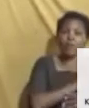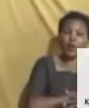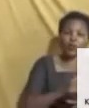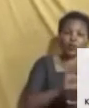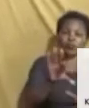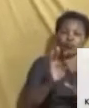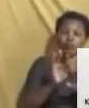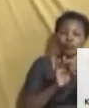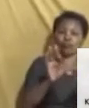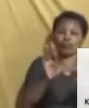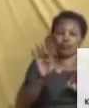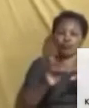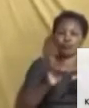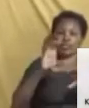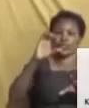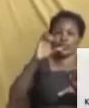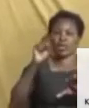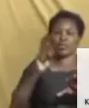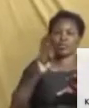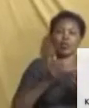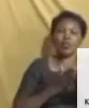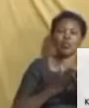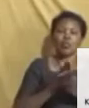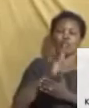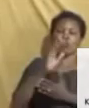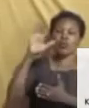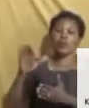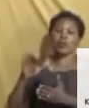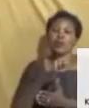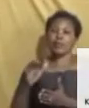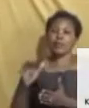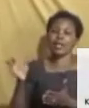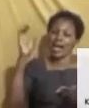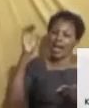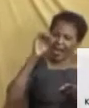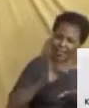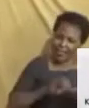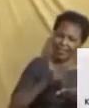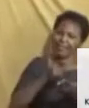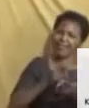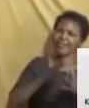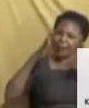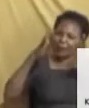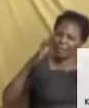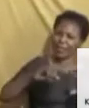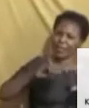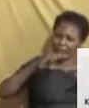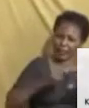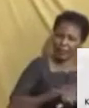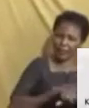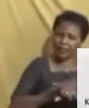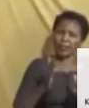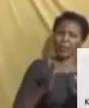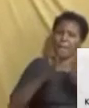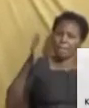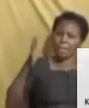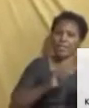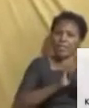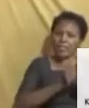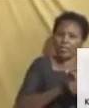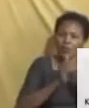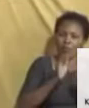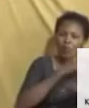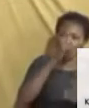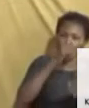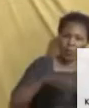cabinet ministers from the legislature. Again, a fundamental departure from that which the people of Kenya had agreed